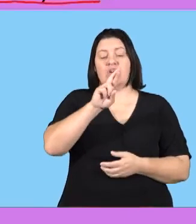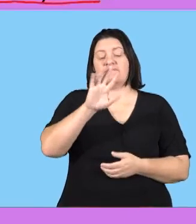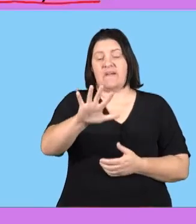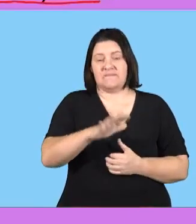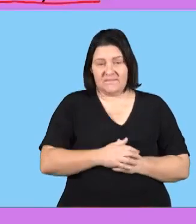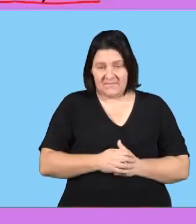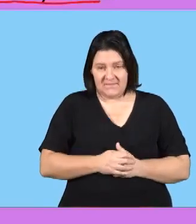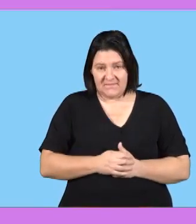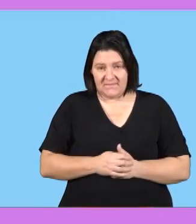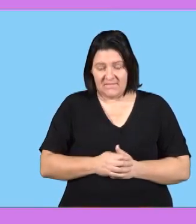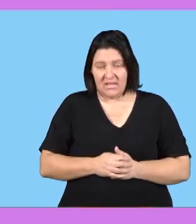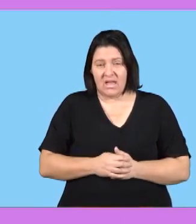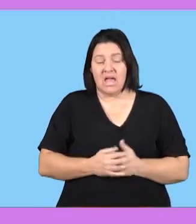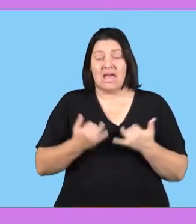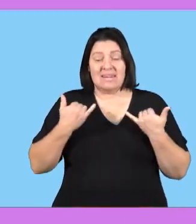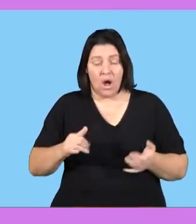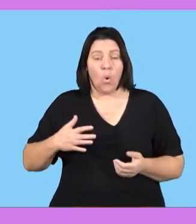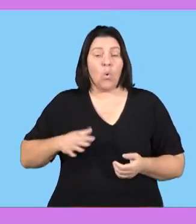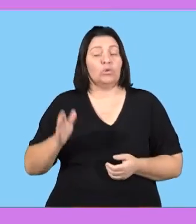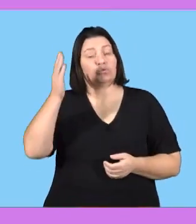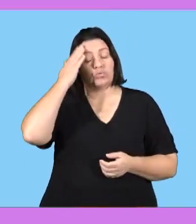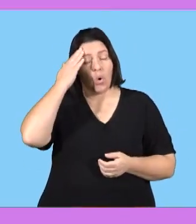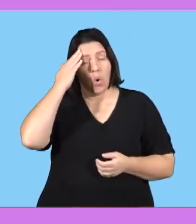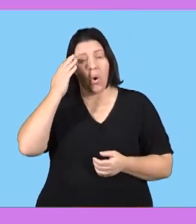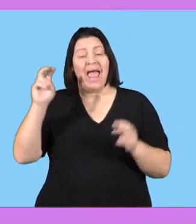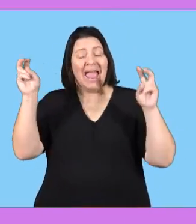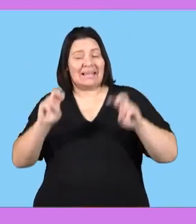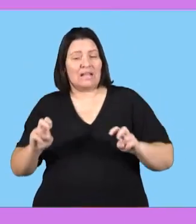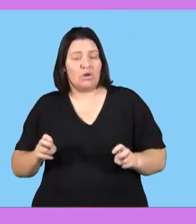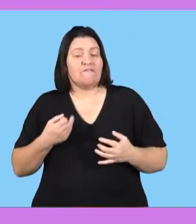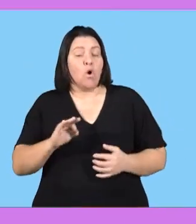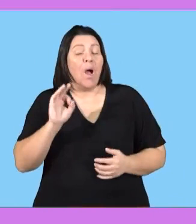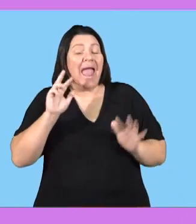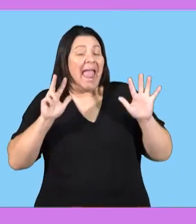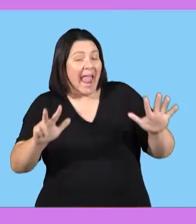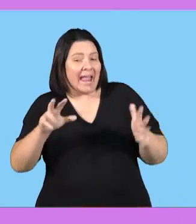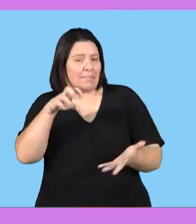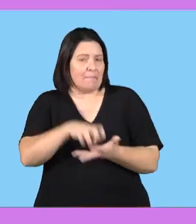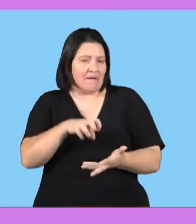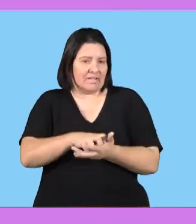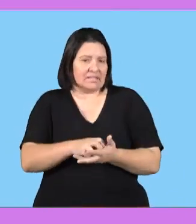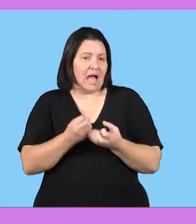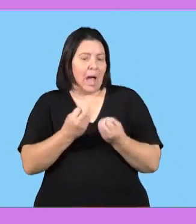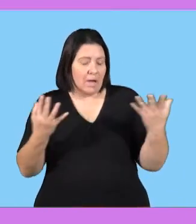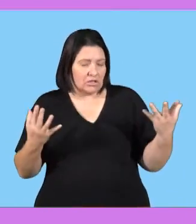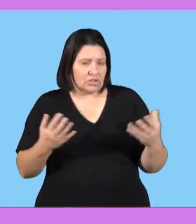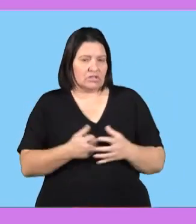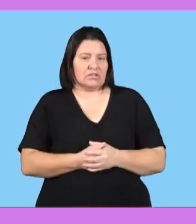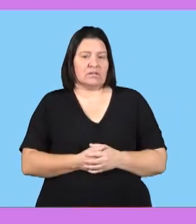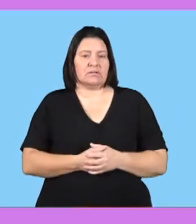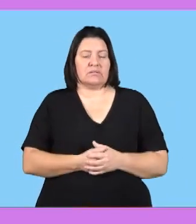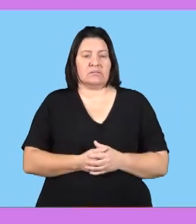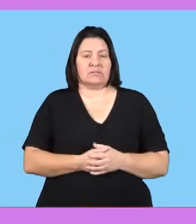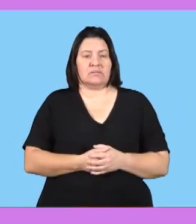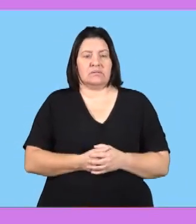and we found that it is 5 rand. Now we need the cost of electricity. Now to find the cost of